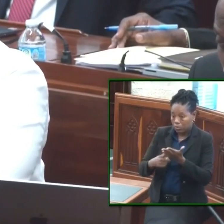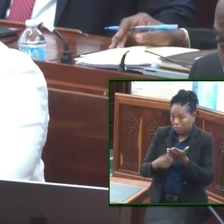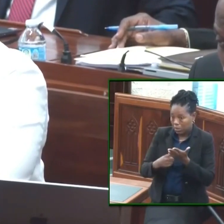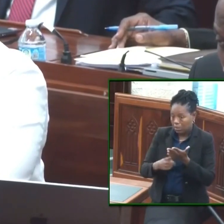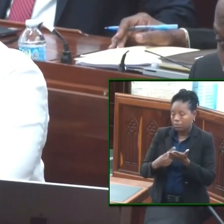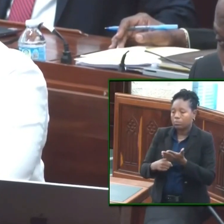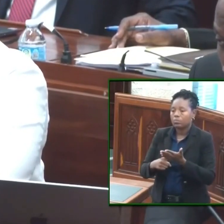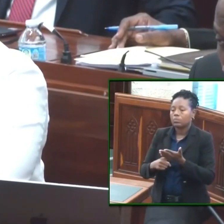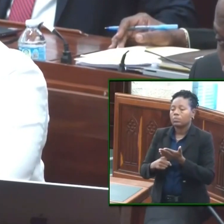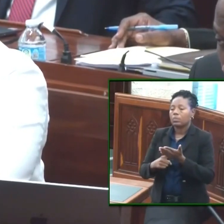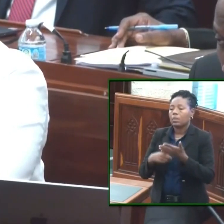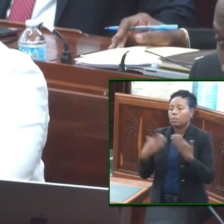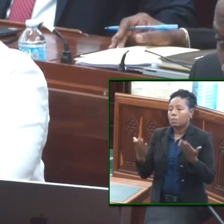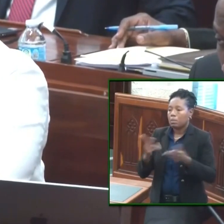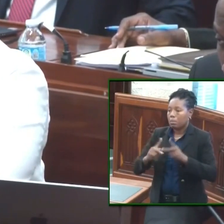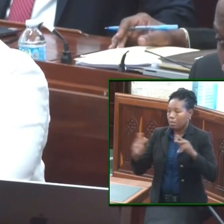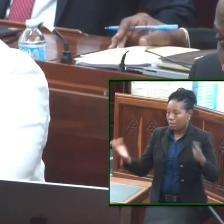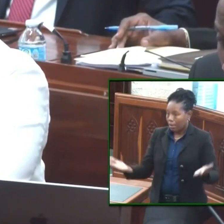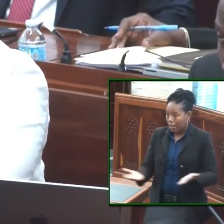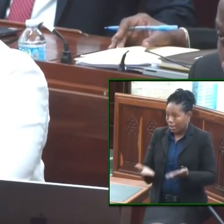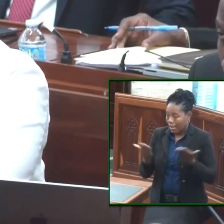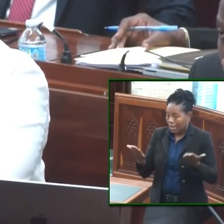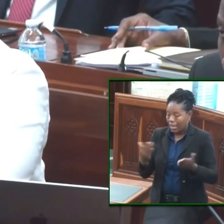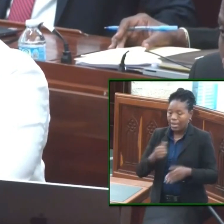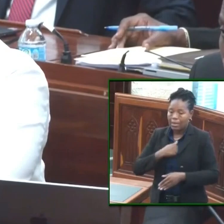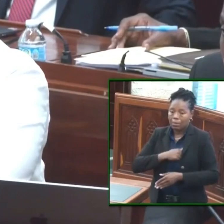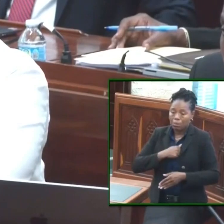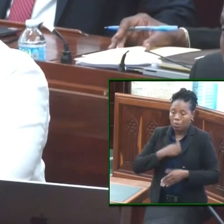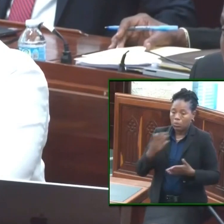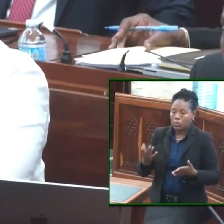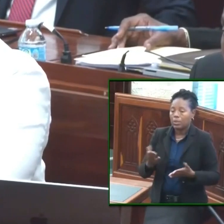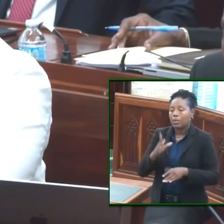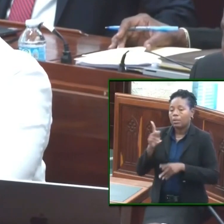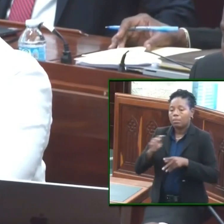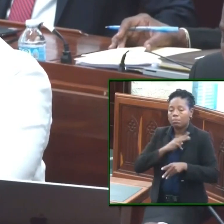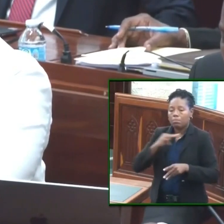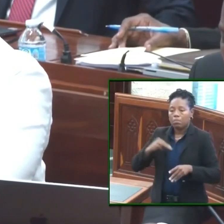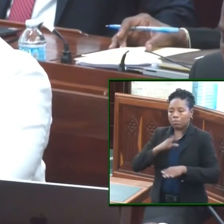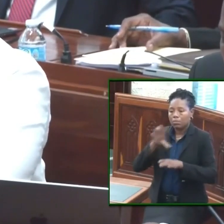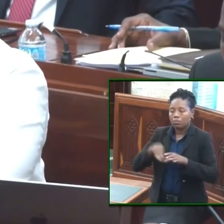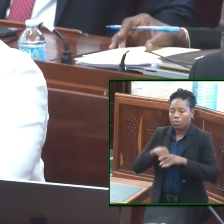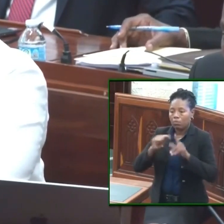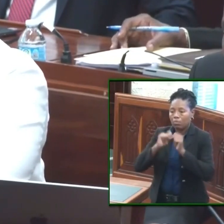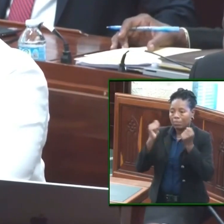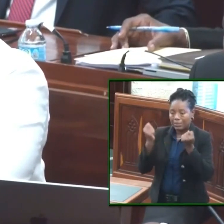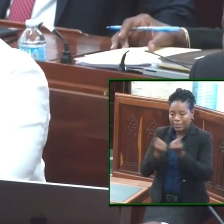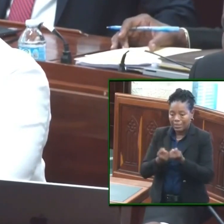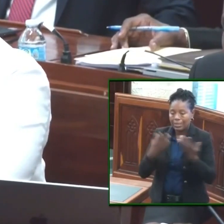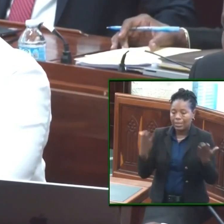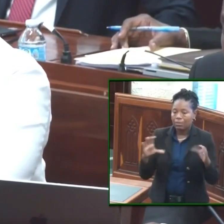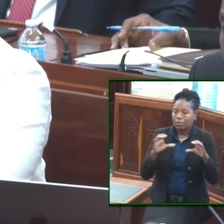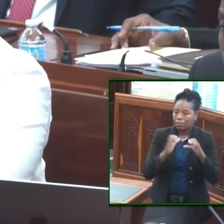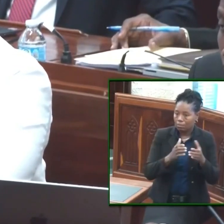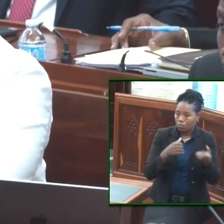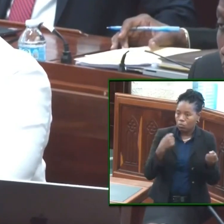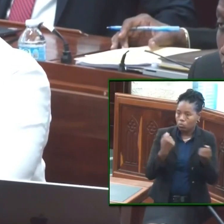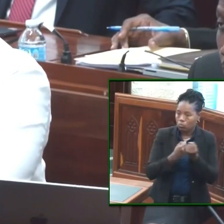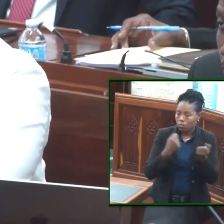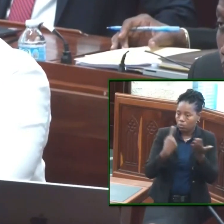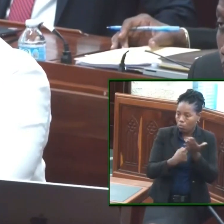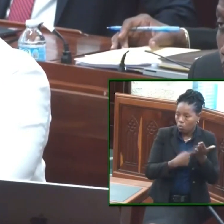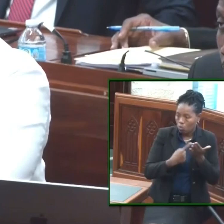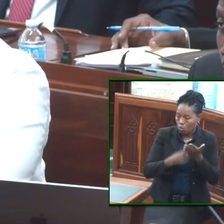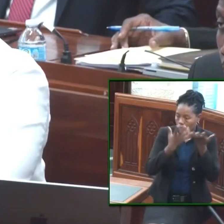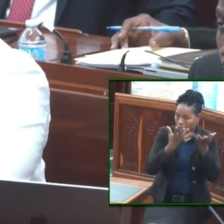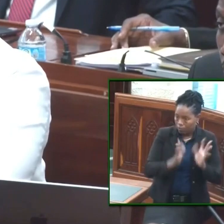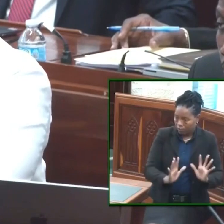and I offer apologies from members of my team who are participating in the finalization of that work with that mission. So, Mr. President, we have a lot